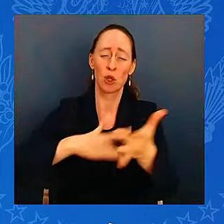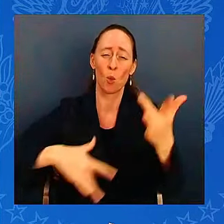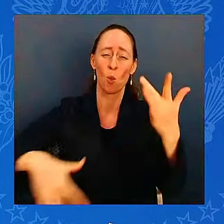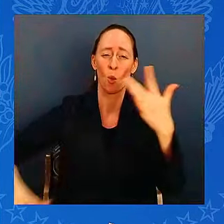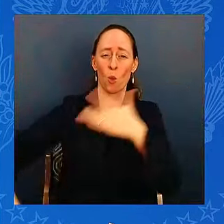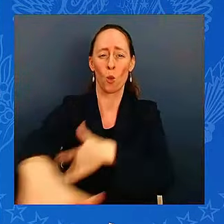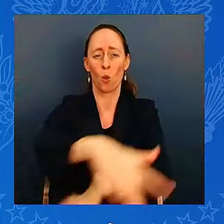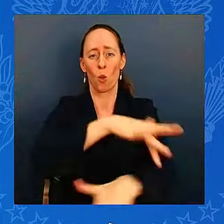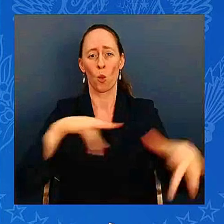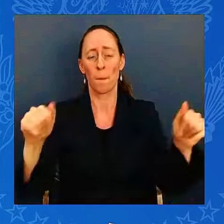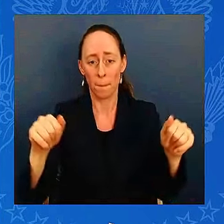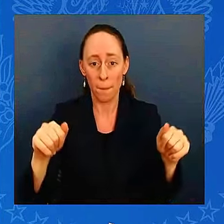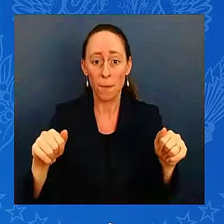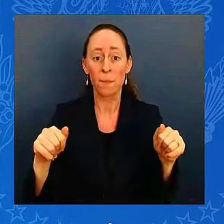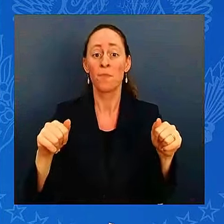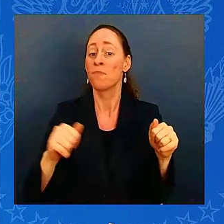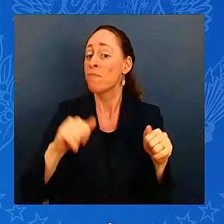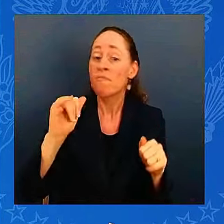by tornadoes and floods.